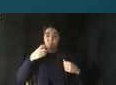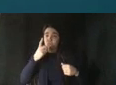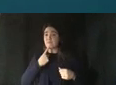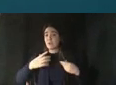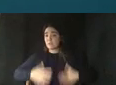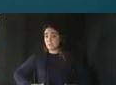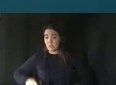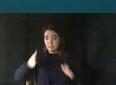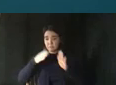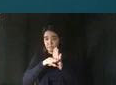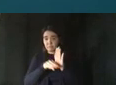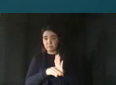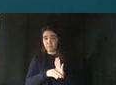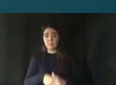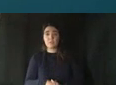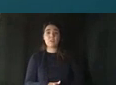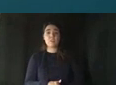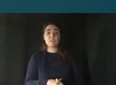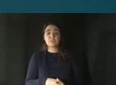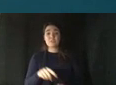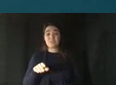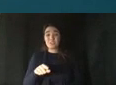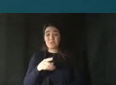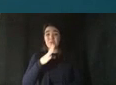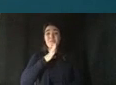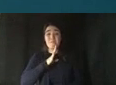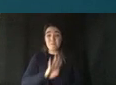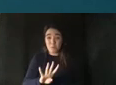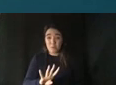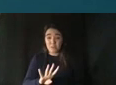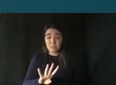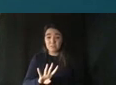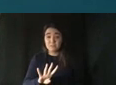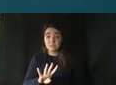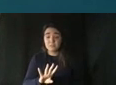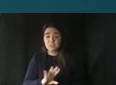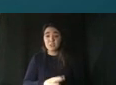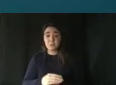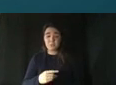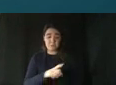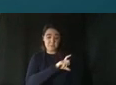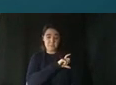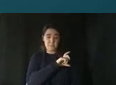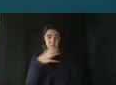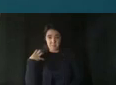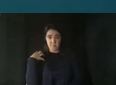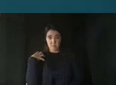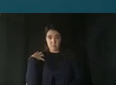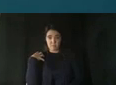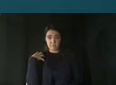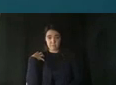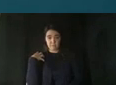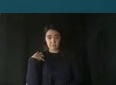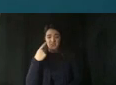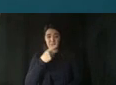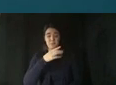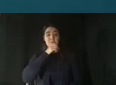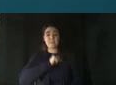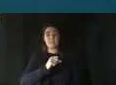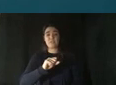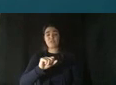She was 4 years old when a police commander's son, who was 19 at the time, kidnapped